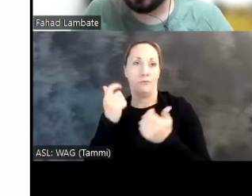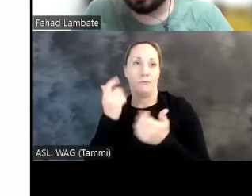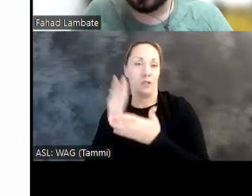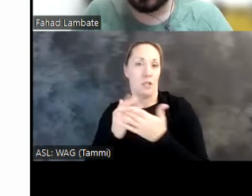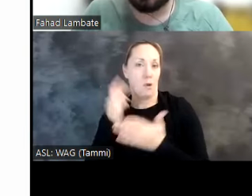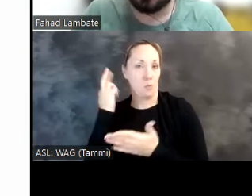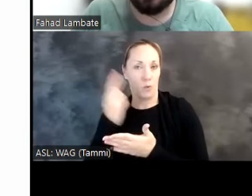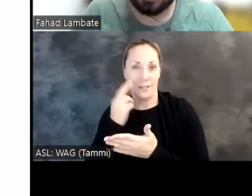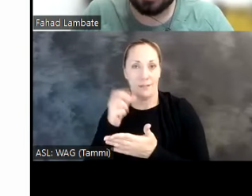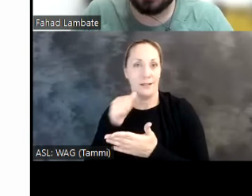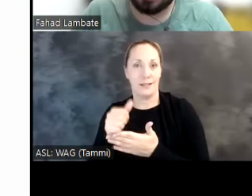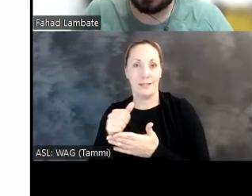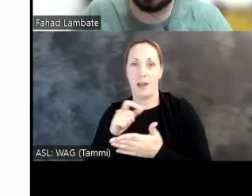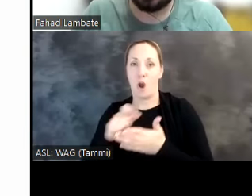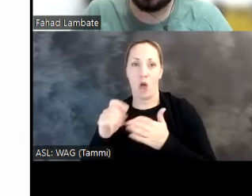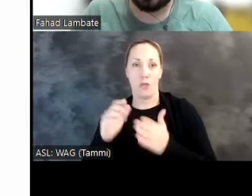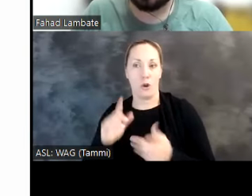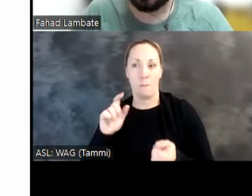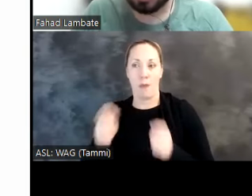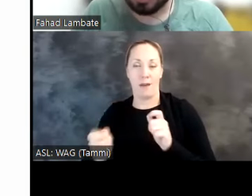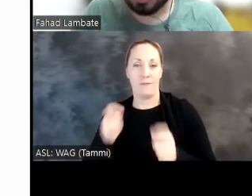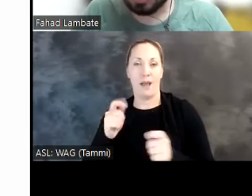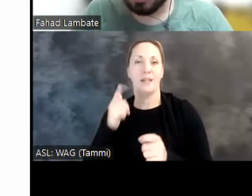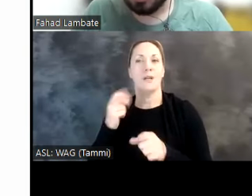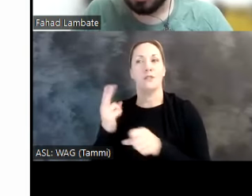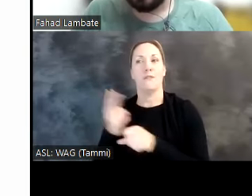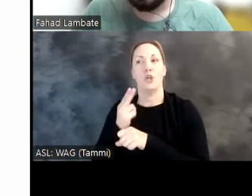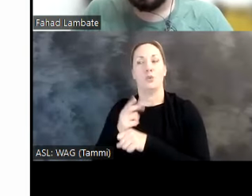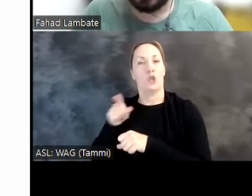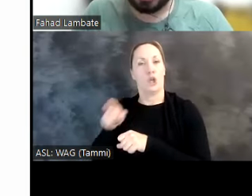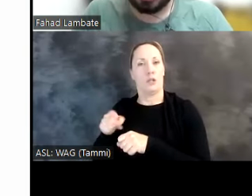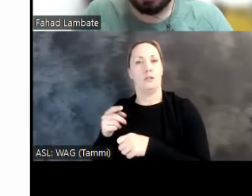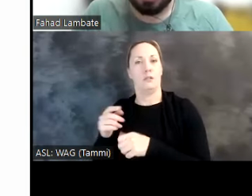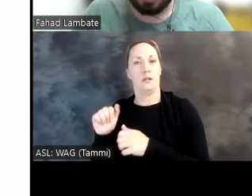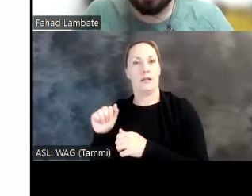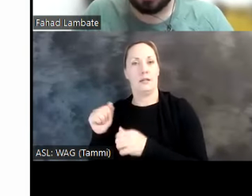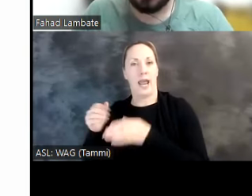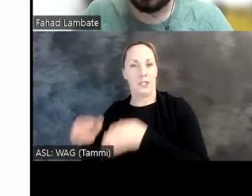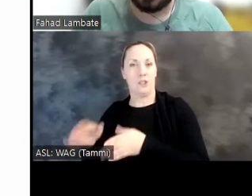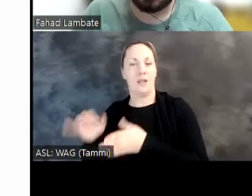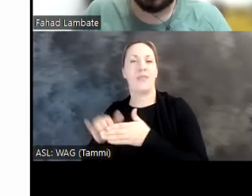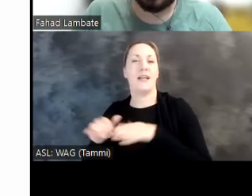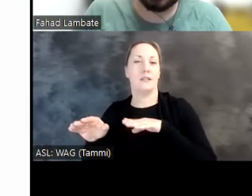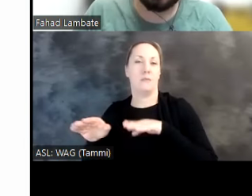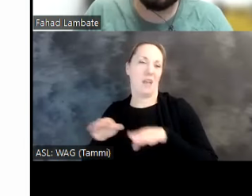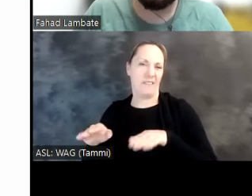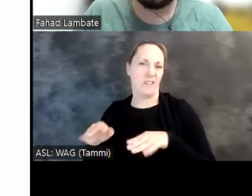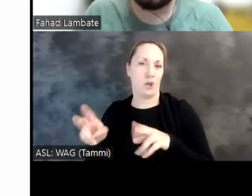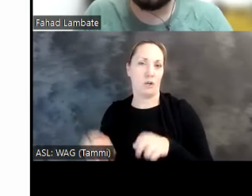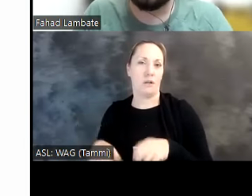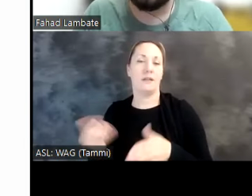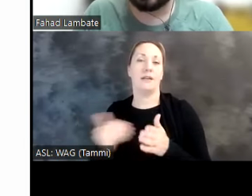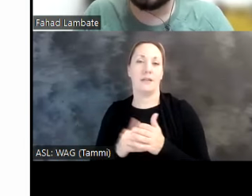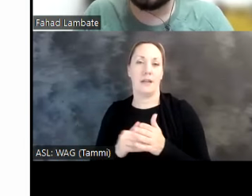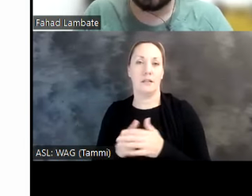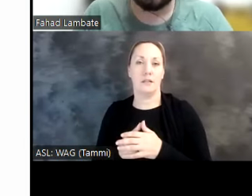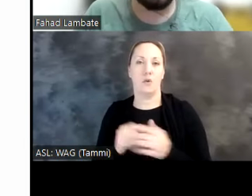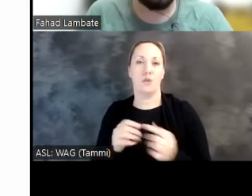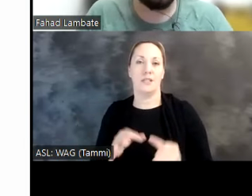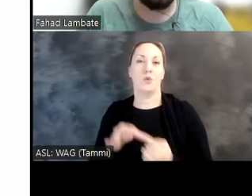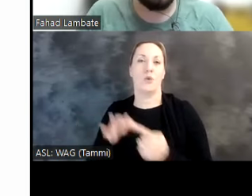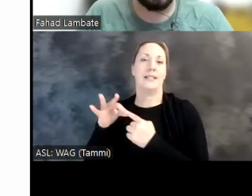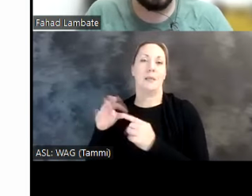not author modified, it's due to the user agent, that's the behavior, then again it goes into